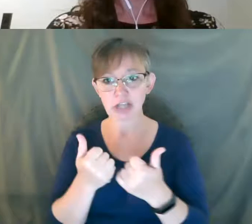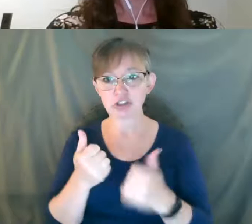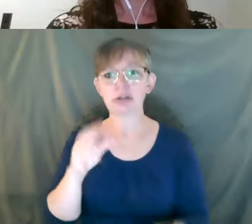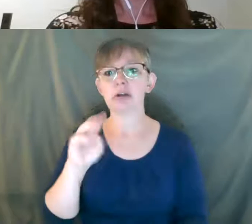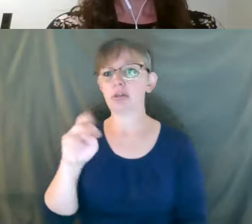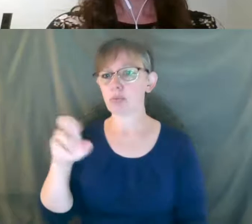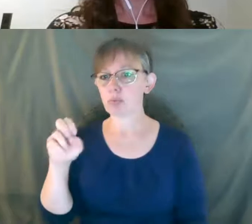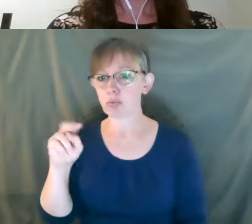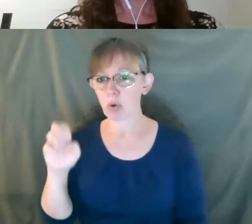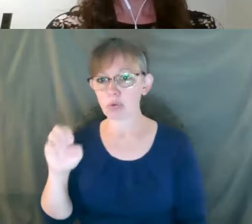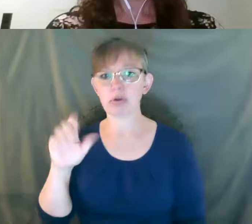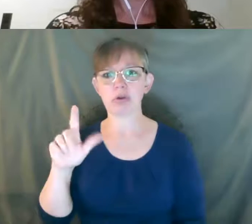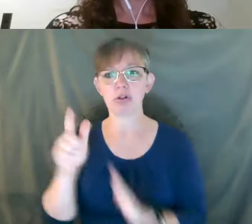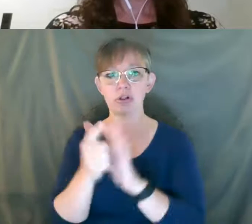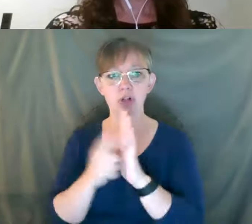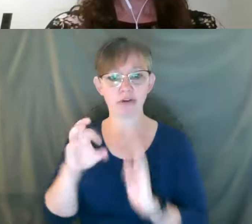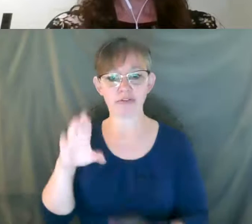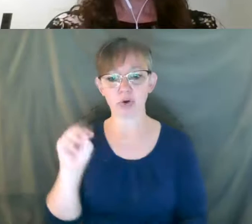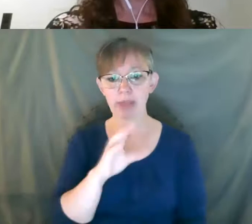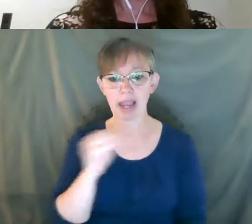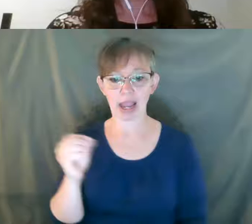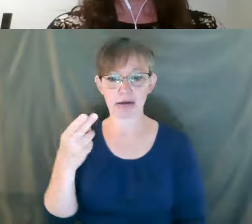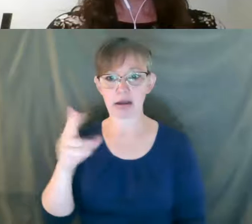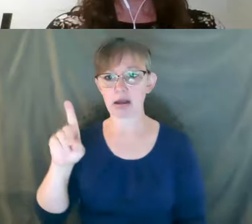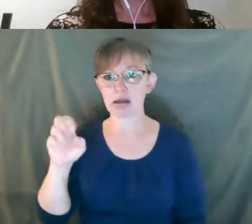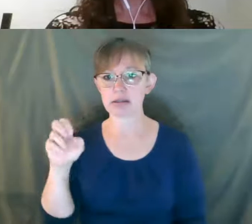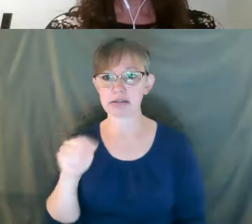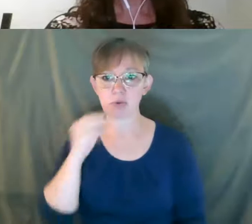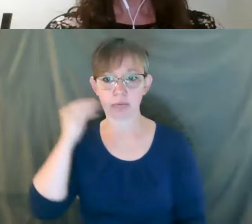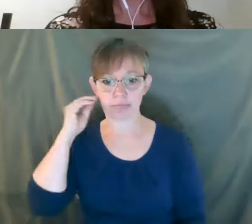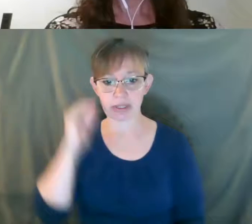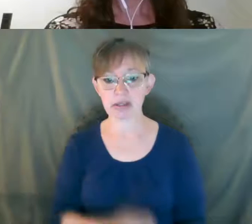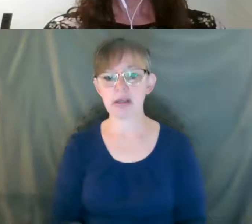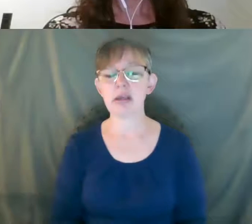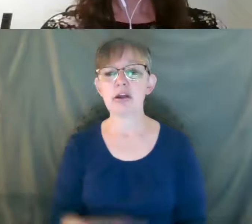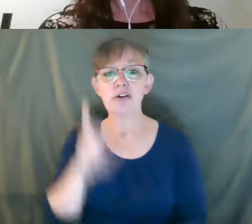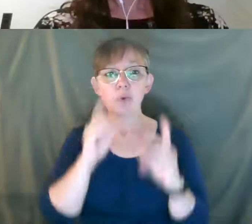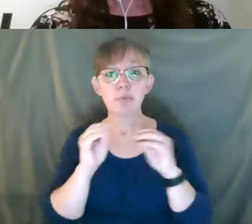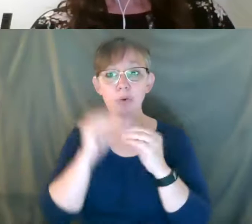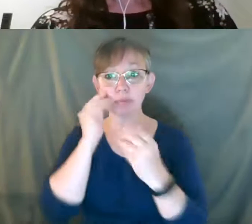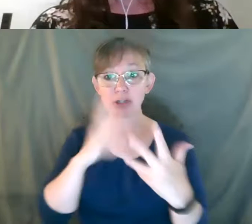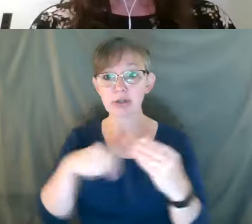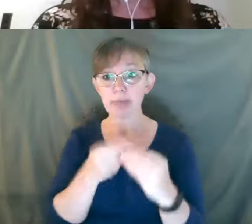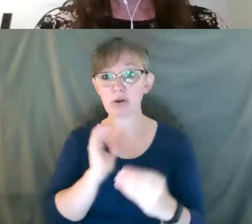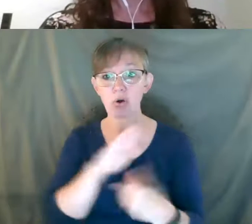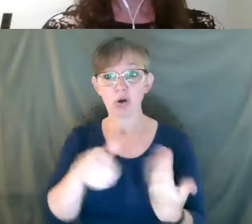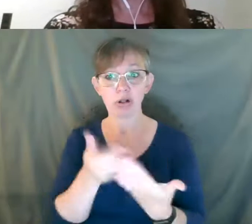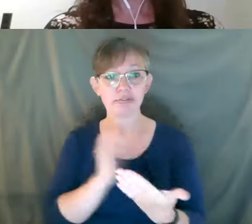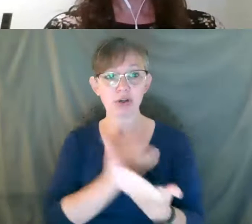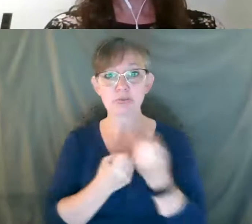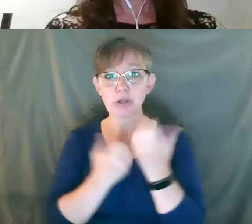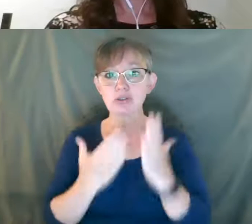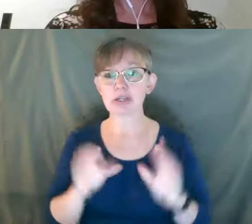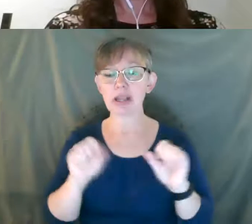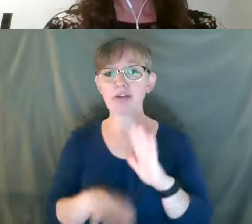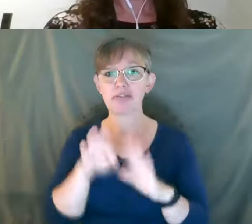Firm, and Touching Hearts at Home. And just as a reminder, more information about all of our sponsors can be found on the Vera House